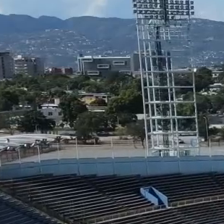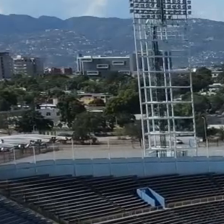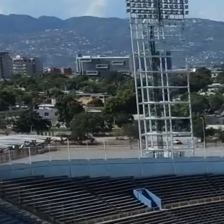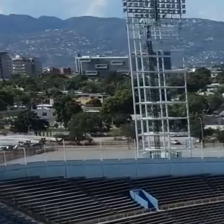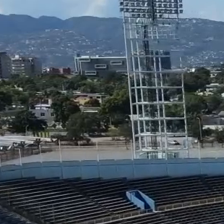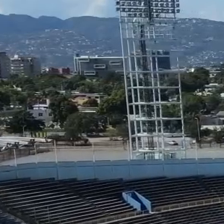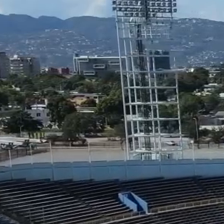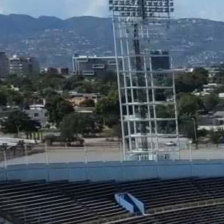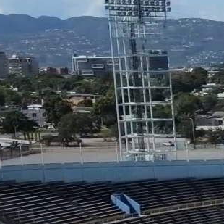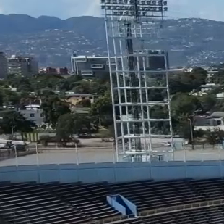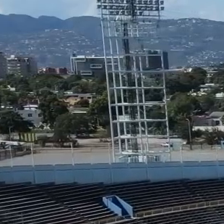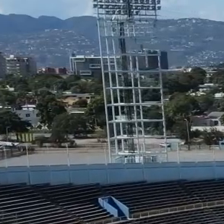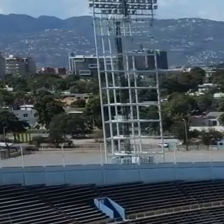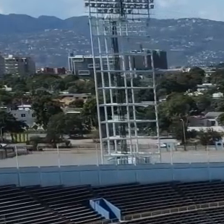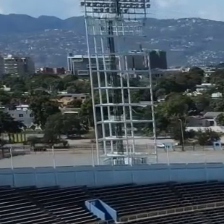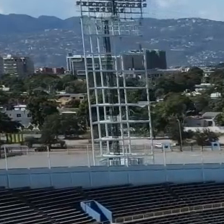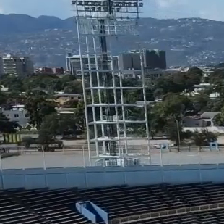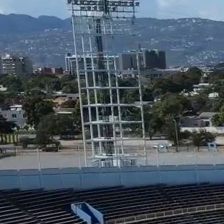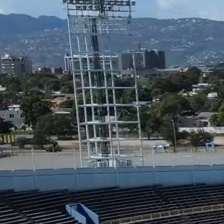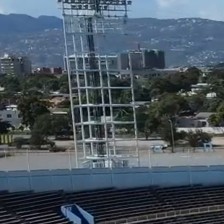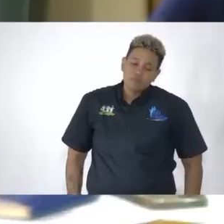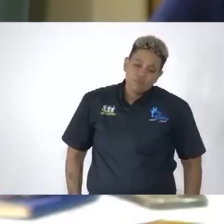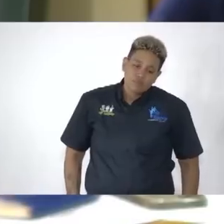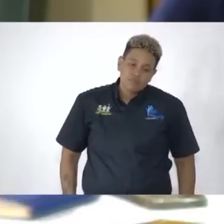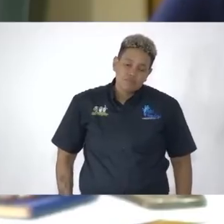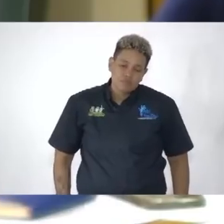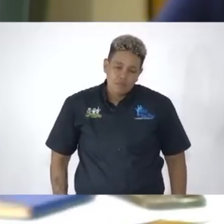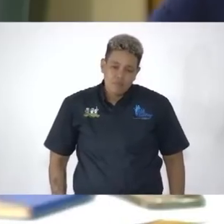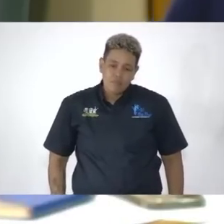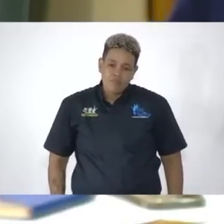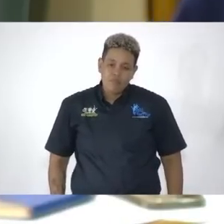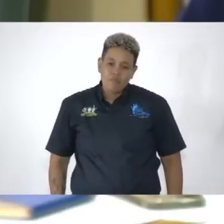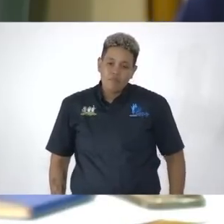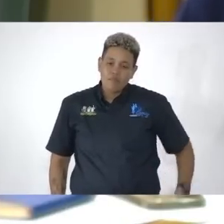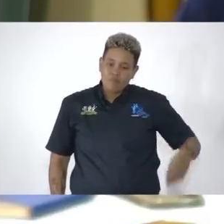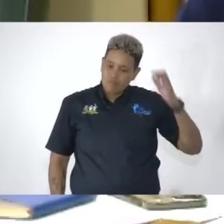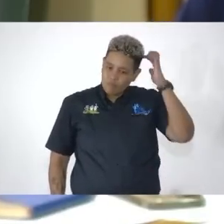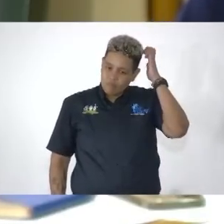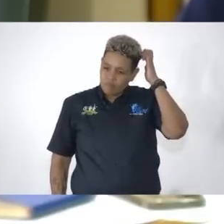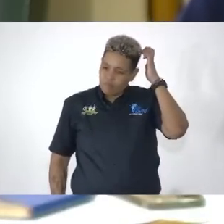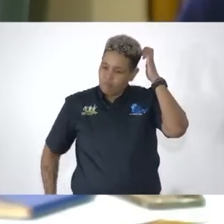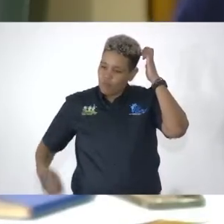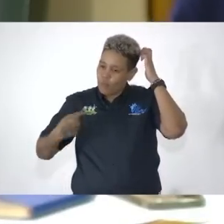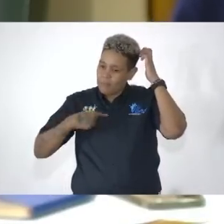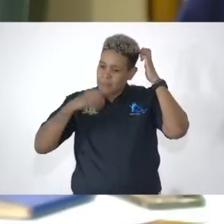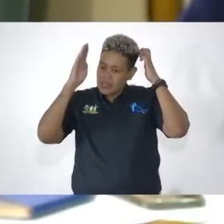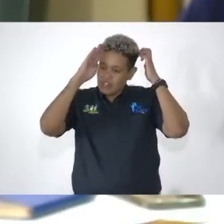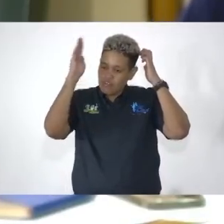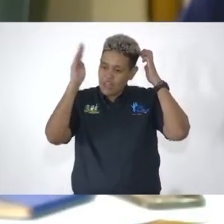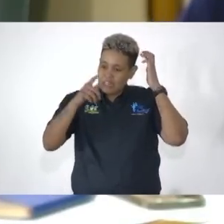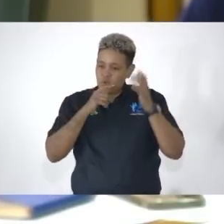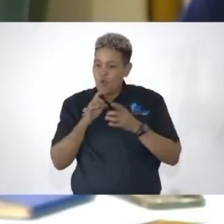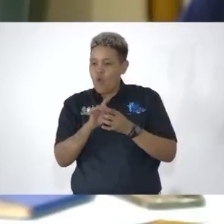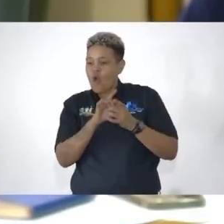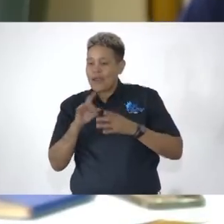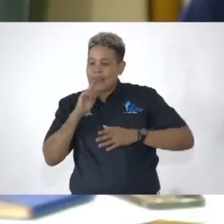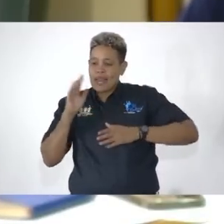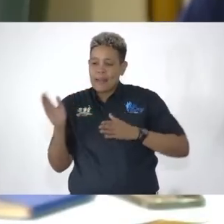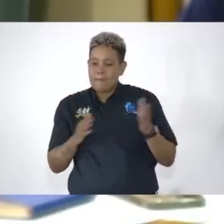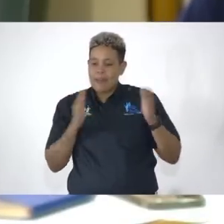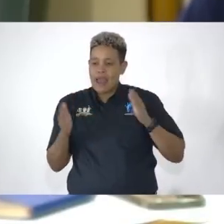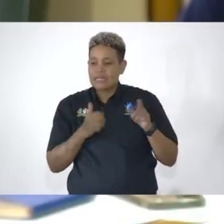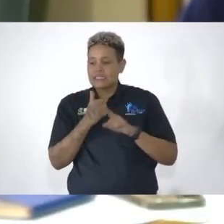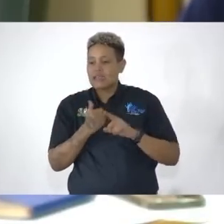develop detailed designs for the proposed works. We have also been directed to coordinate the planning of the